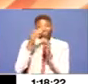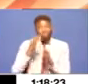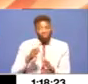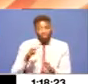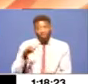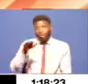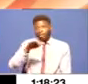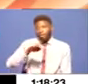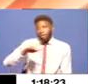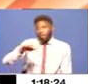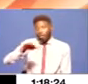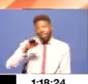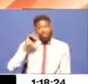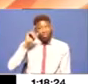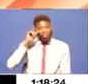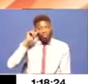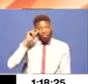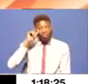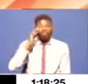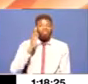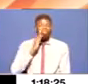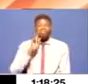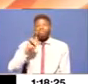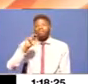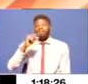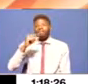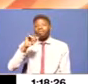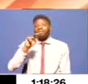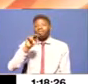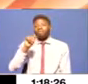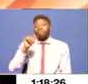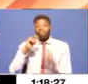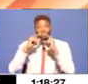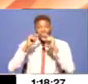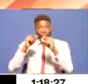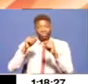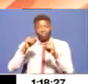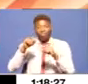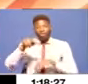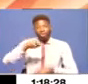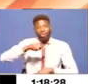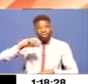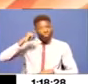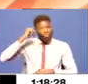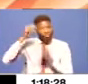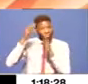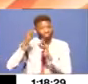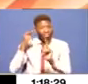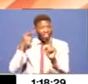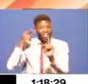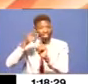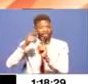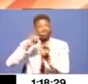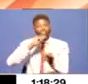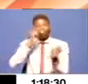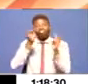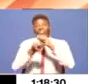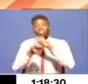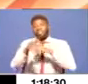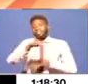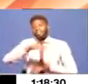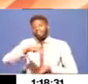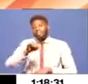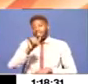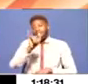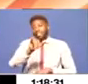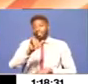Waterfront Park in Mombasa have opposed the attempts by local politicians to turn the tourist historic site into a hawking zone.